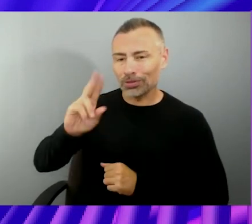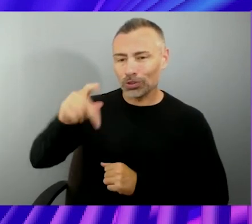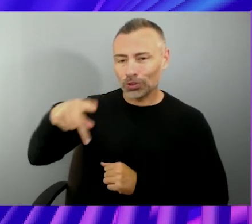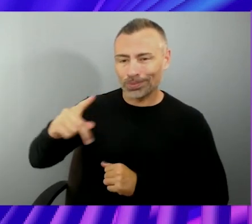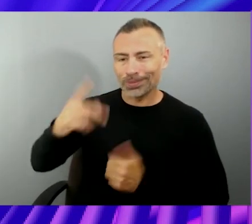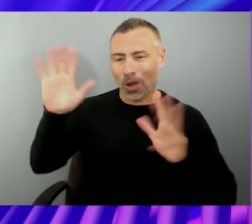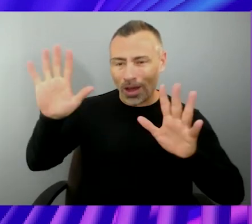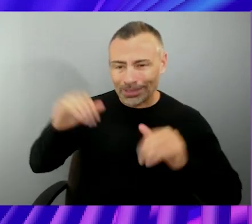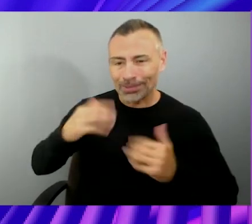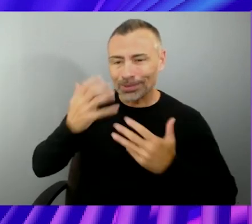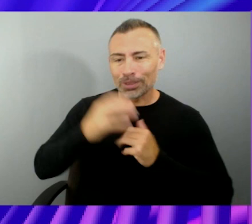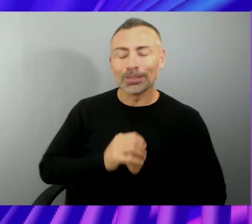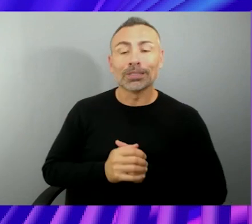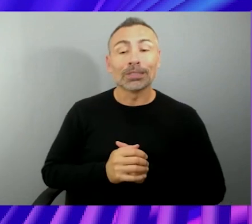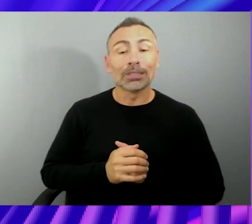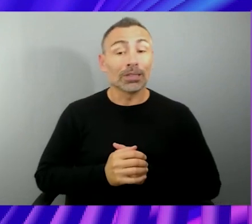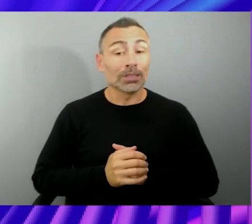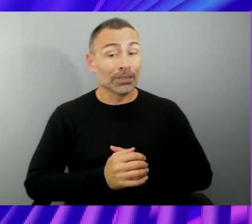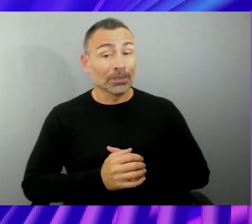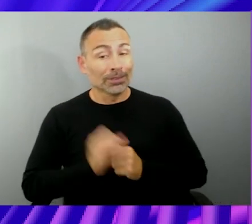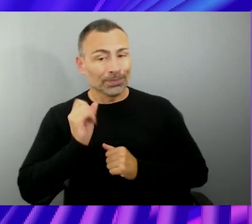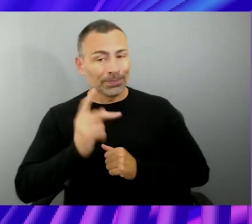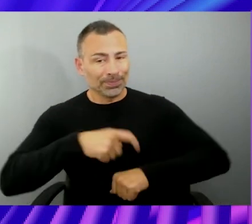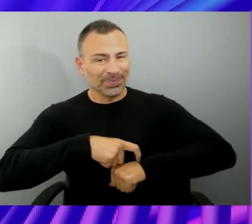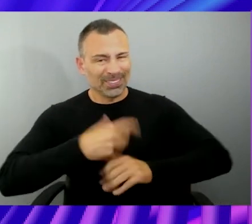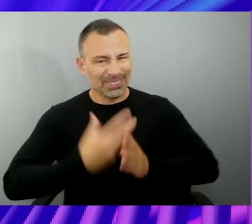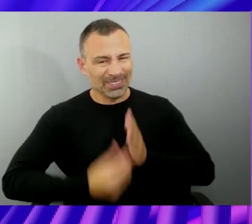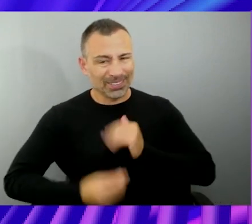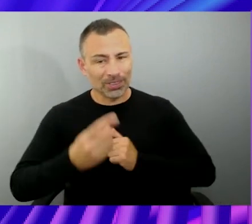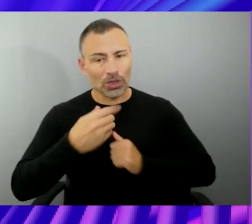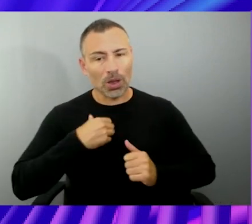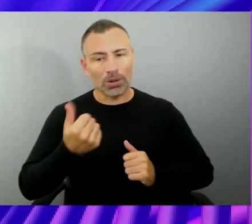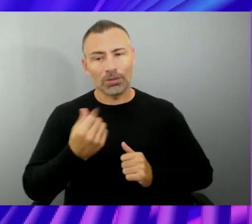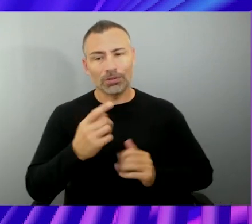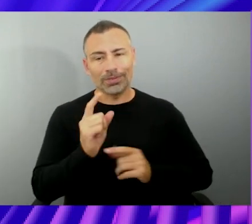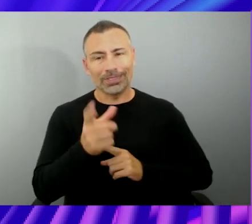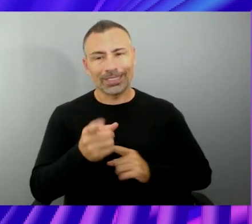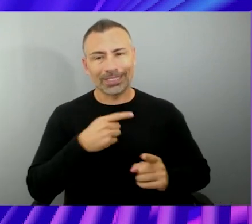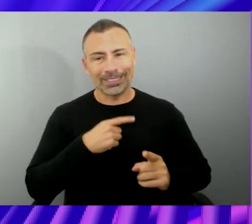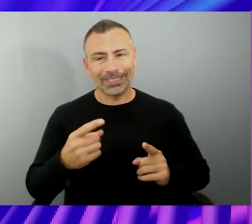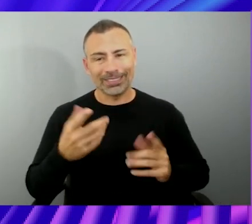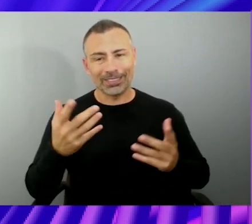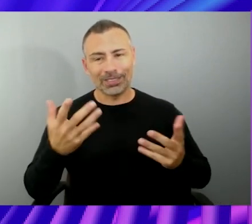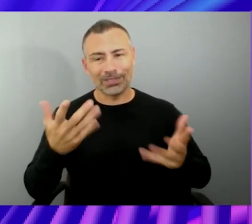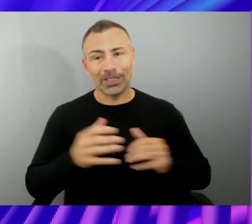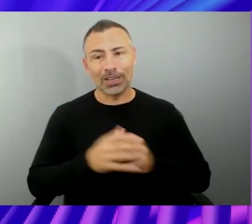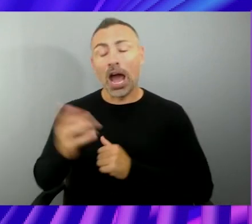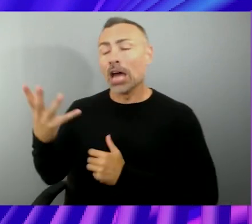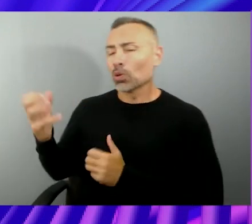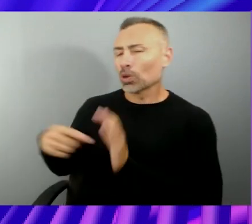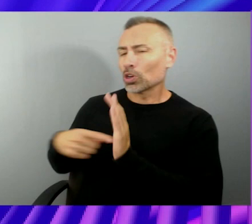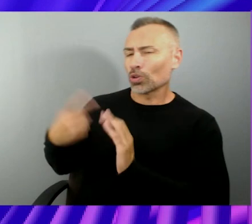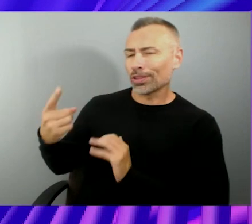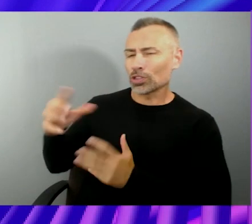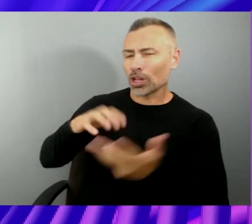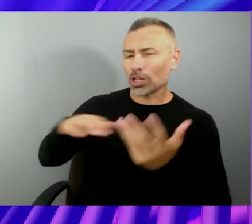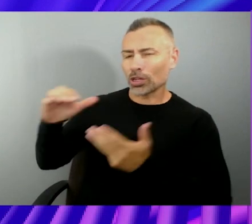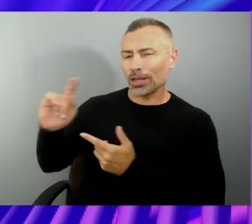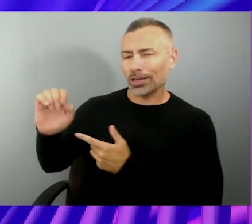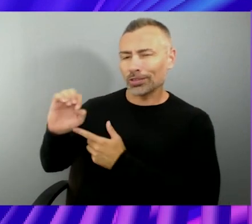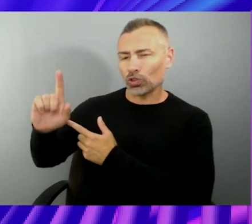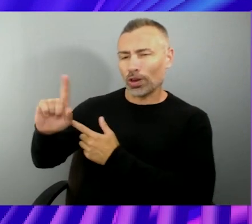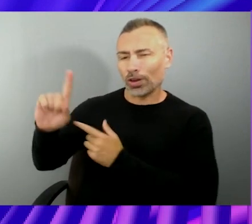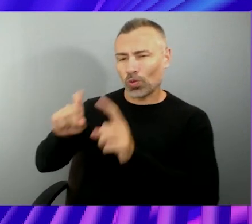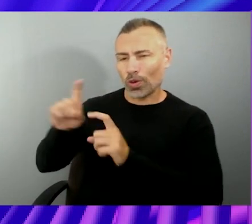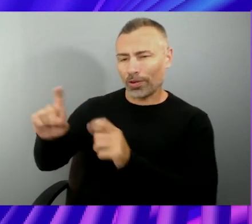and, Yep. and I want a couple seconds here at the end just to close with. So I did want to show this CloudTrail query real Okay, quick. be quick. Yeah. Yep. So as I mentioned before,